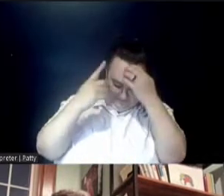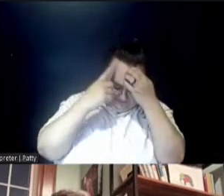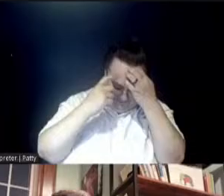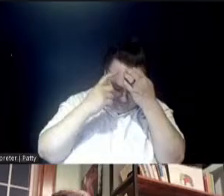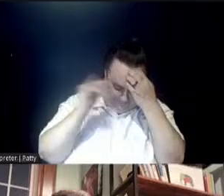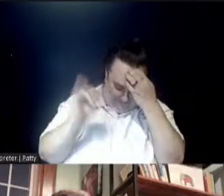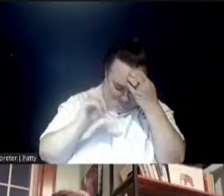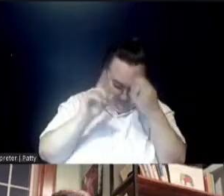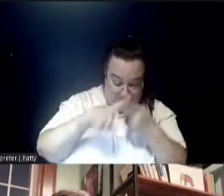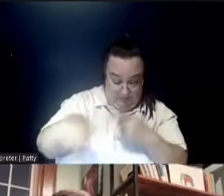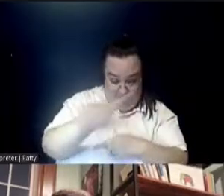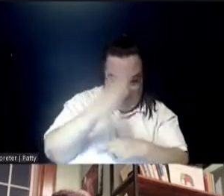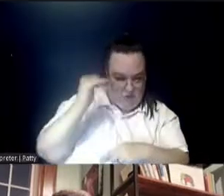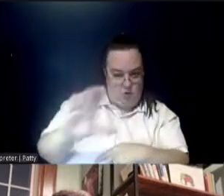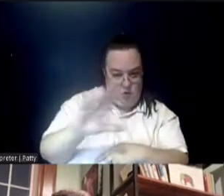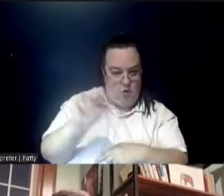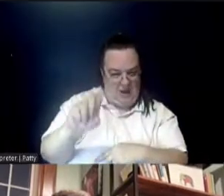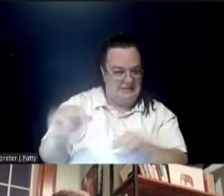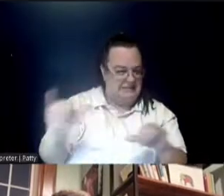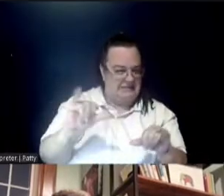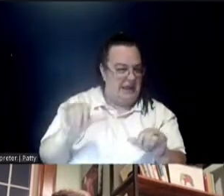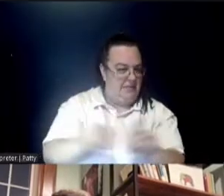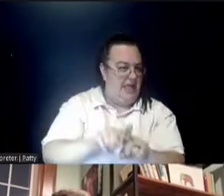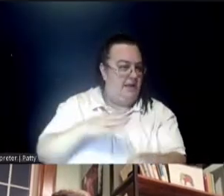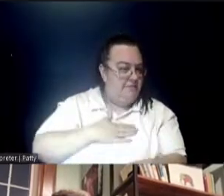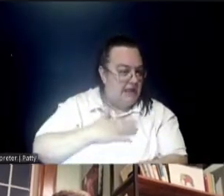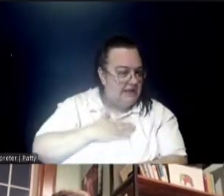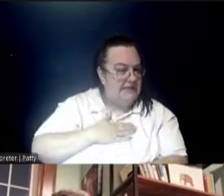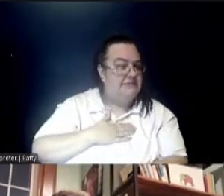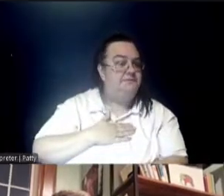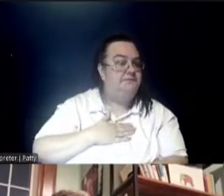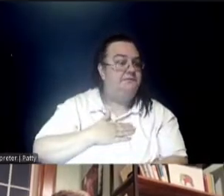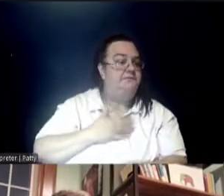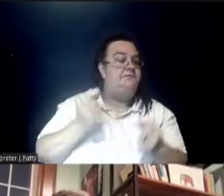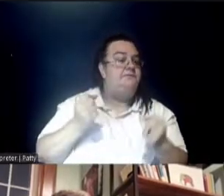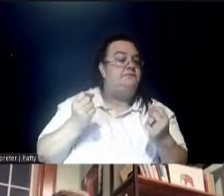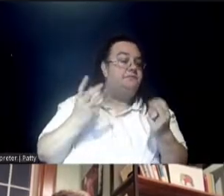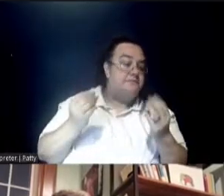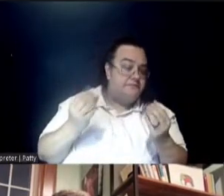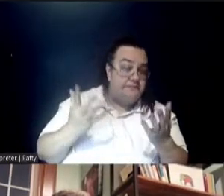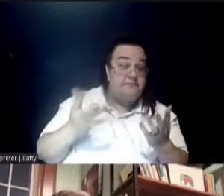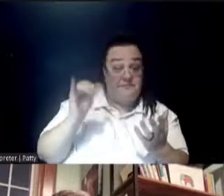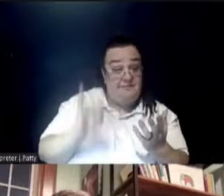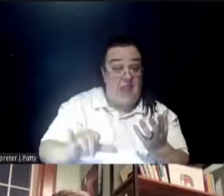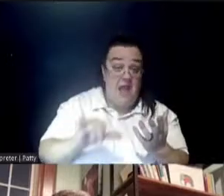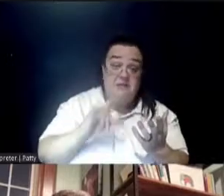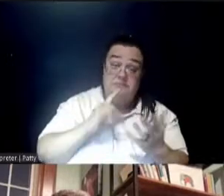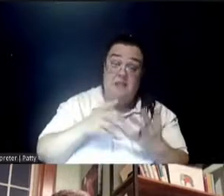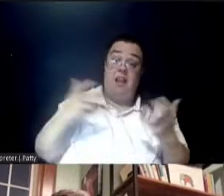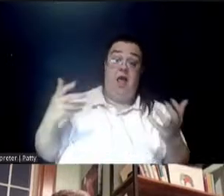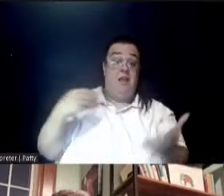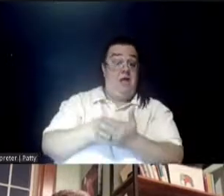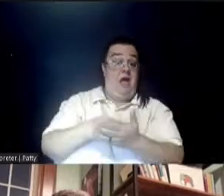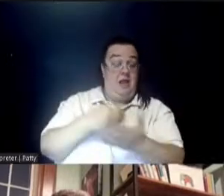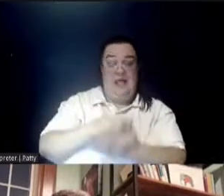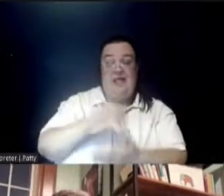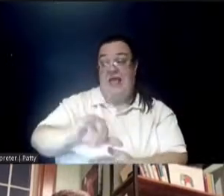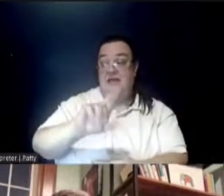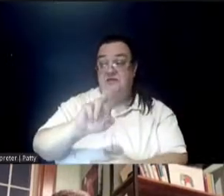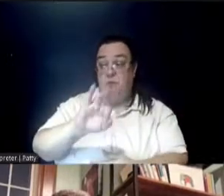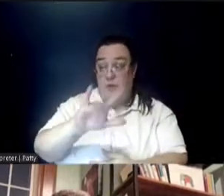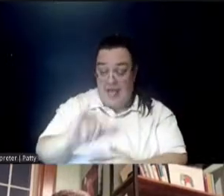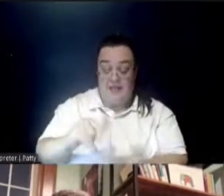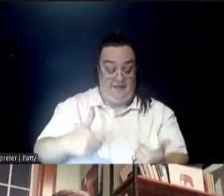your rates are the same as mine. And so that's a lot of money. And that's a reality of living in